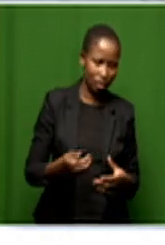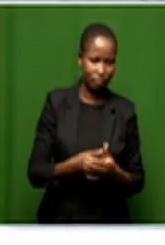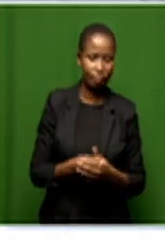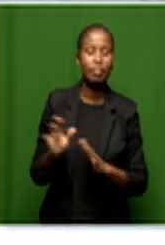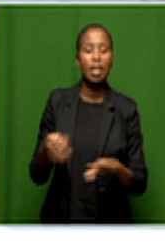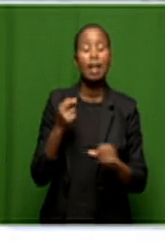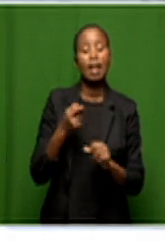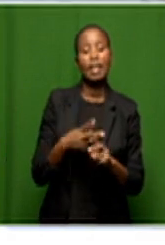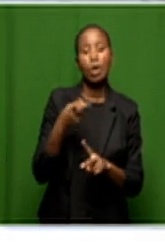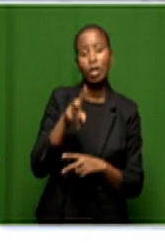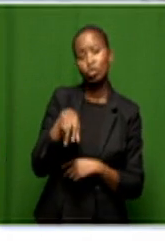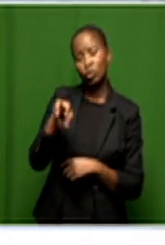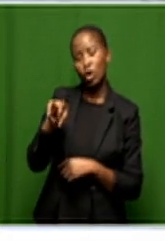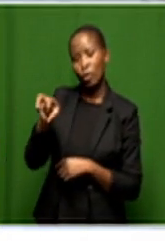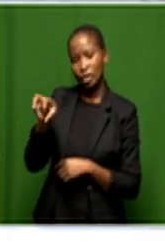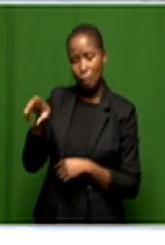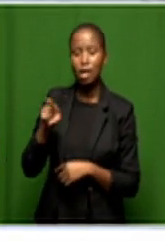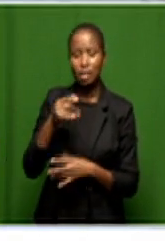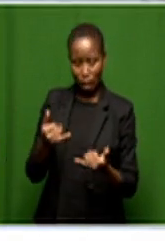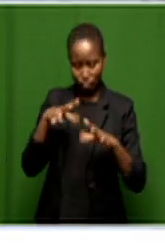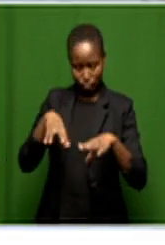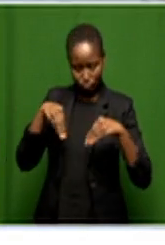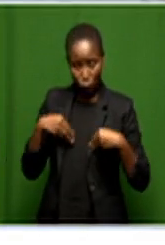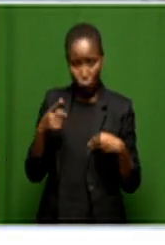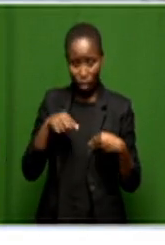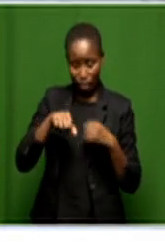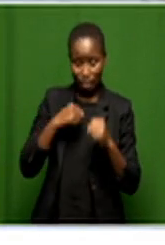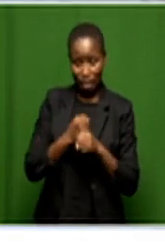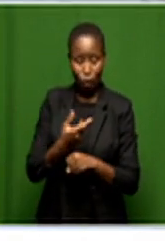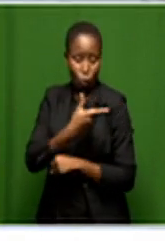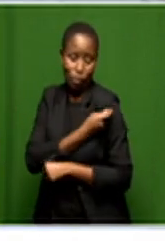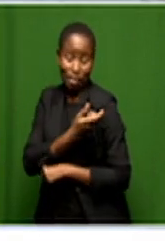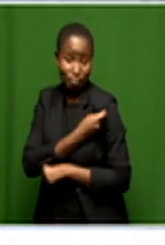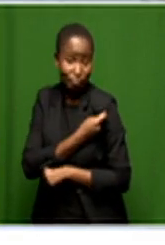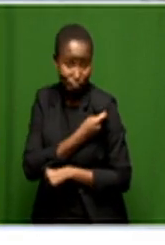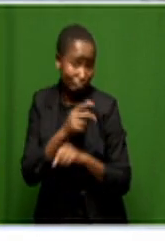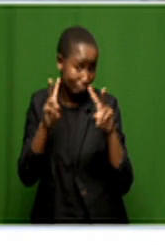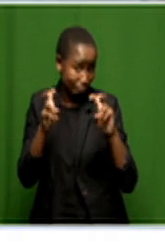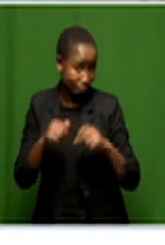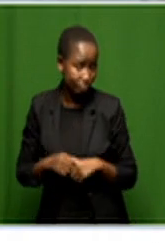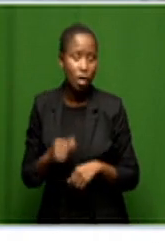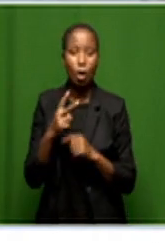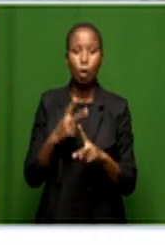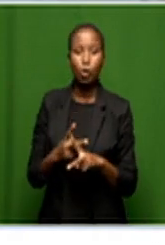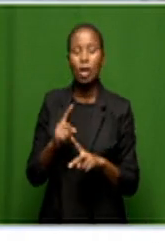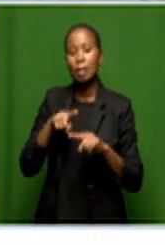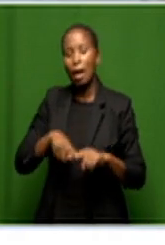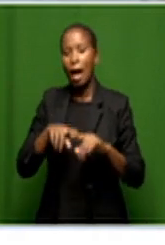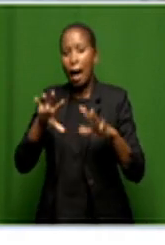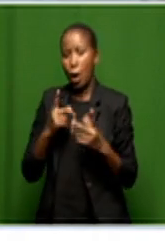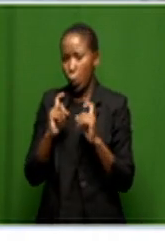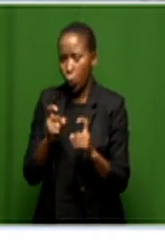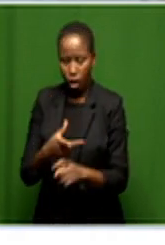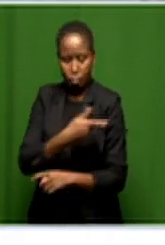that, in tourism circles, we've adopted this year as the year of the vaccine, right? And essentially, it's all about how quickly we can roll